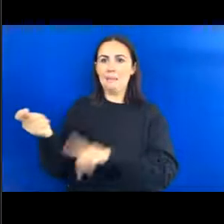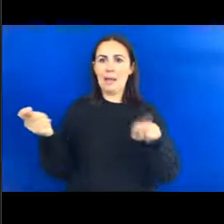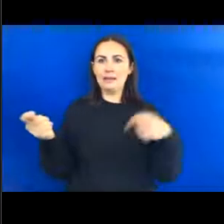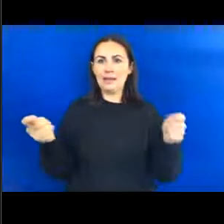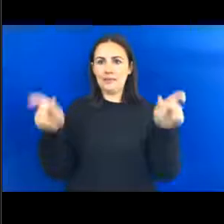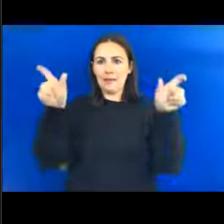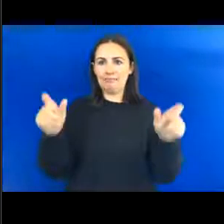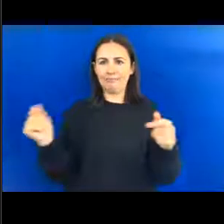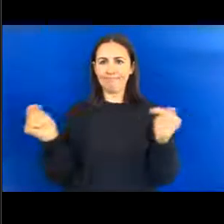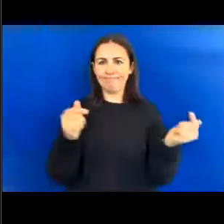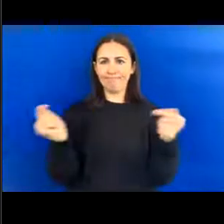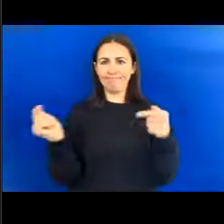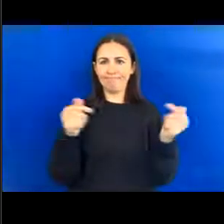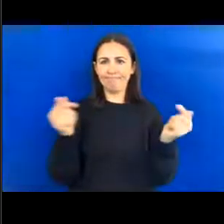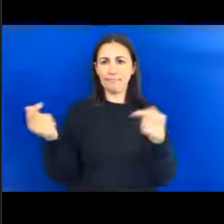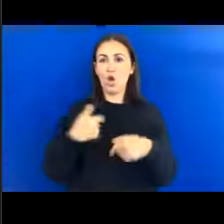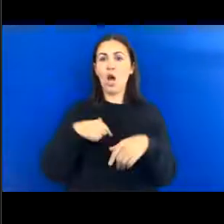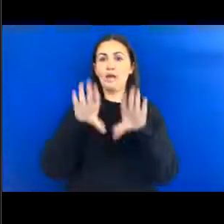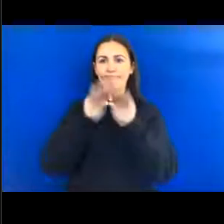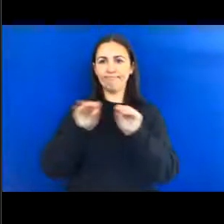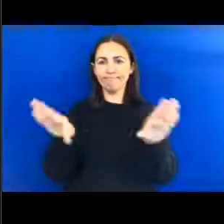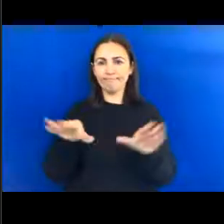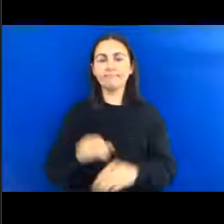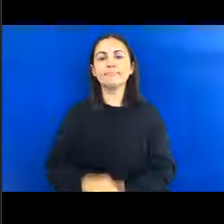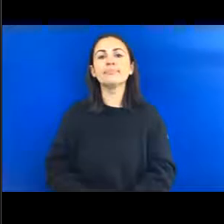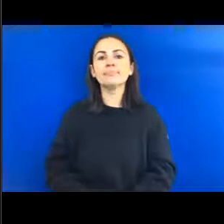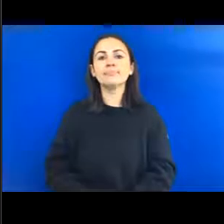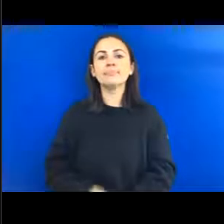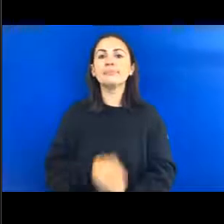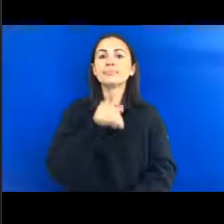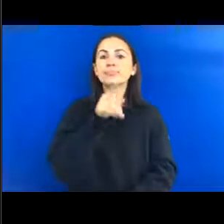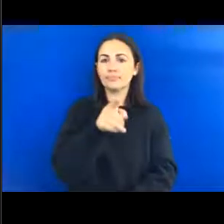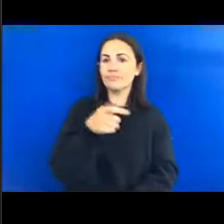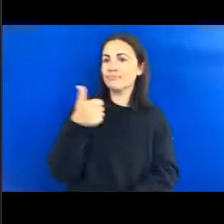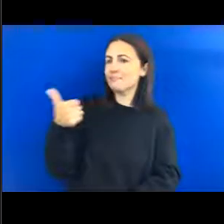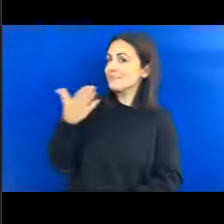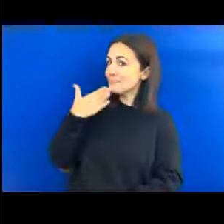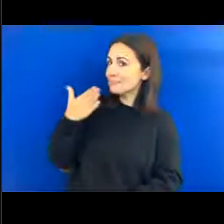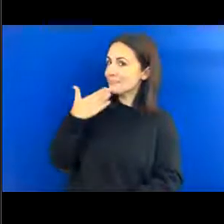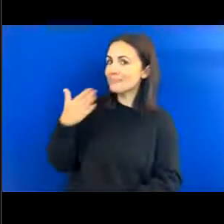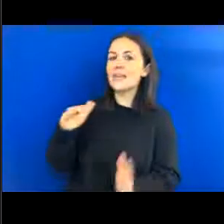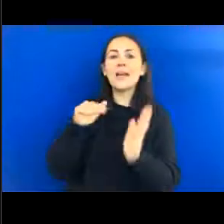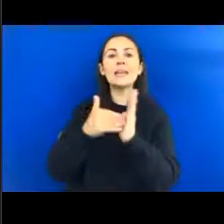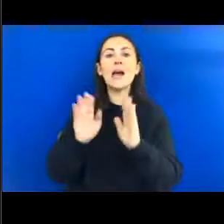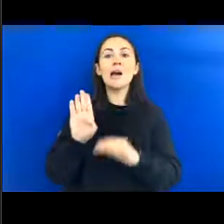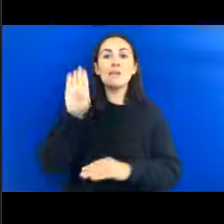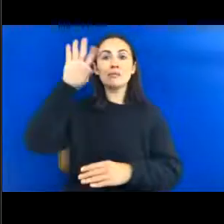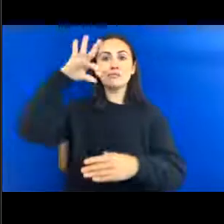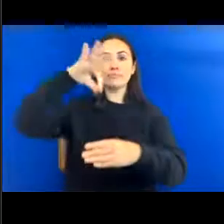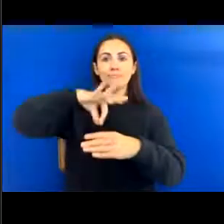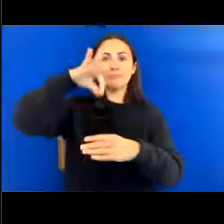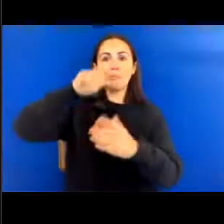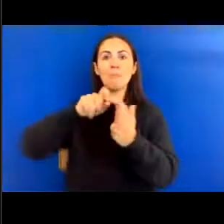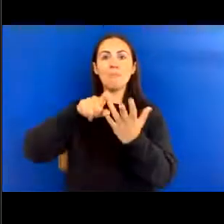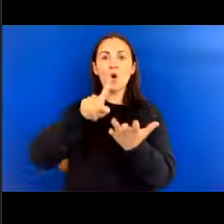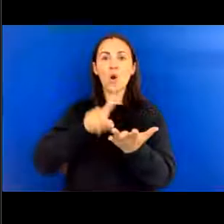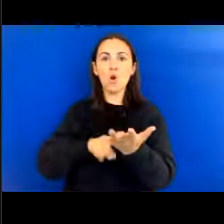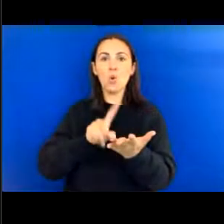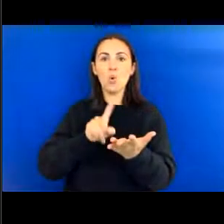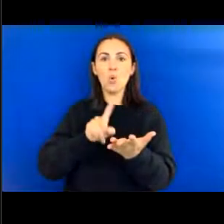going to do is I'm going to launch a quick poll with our audience. So I'll just launch that